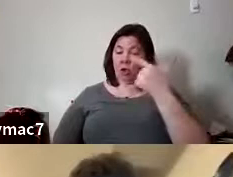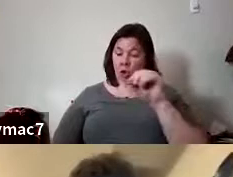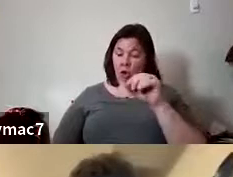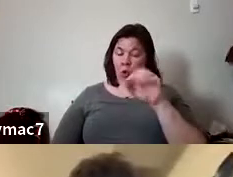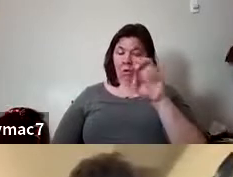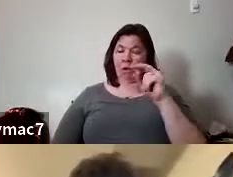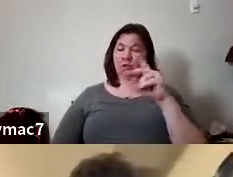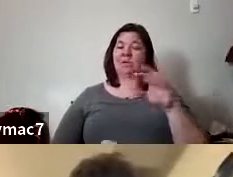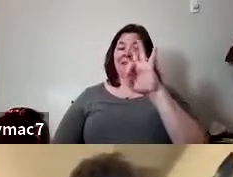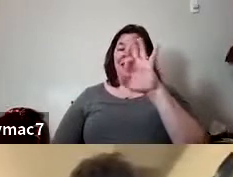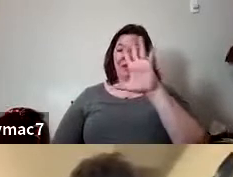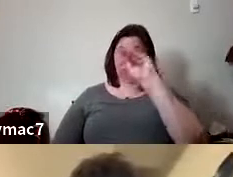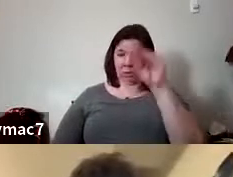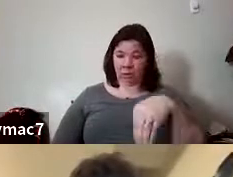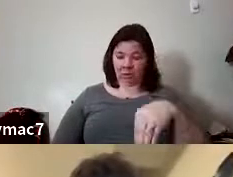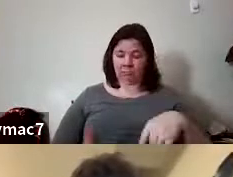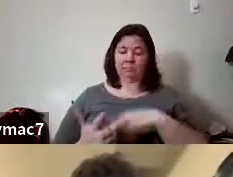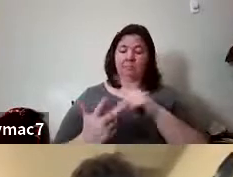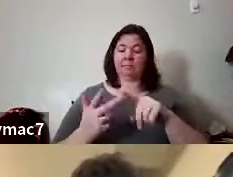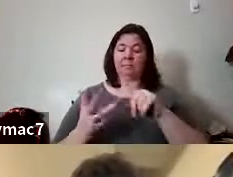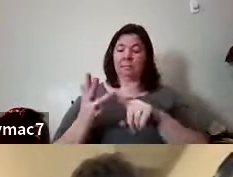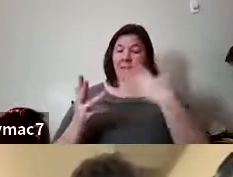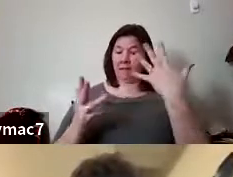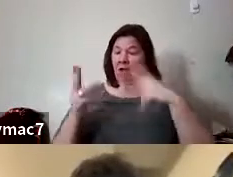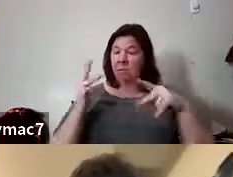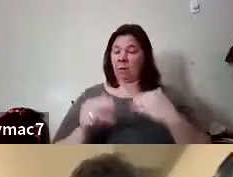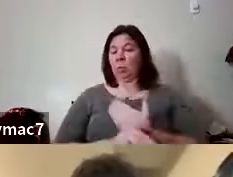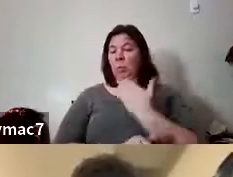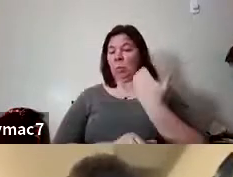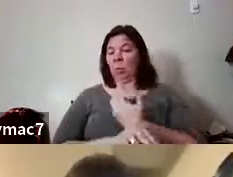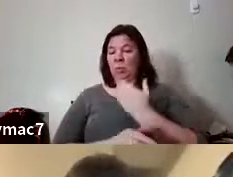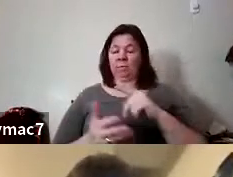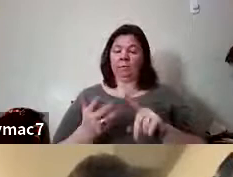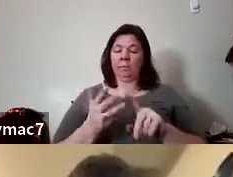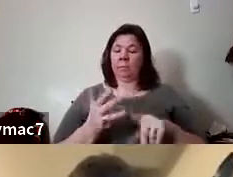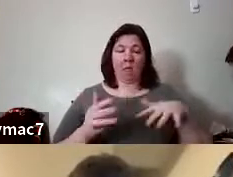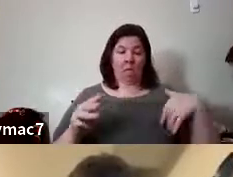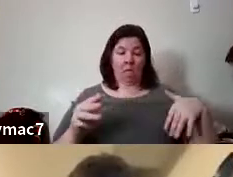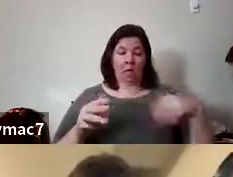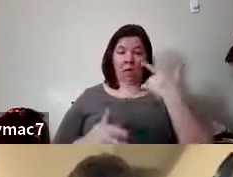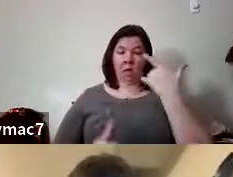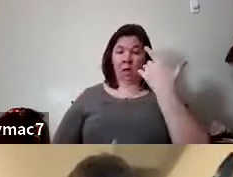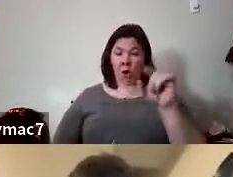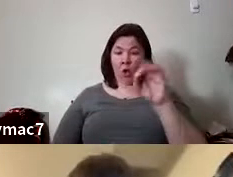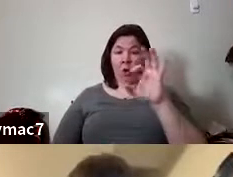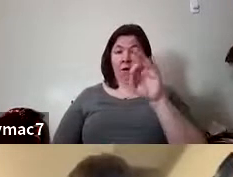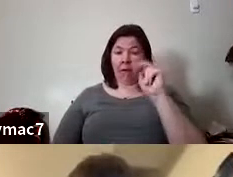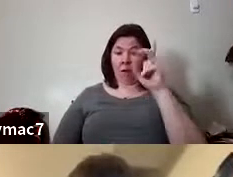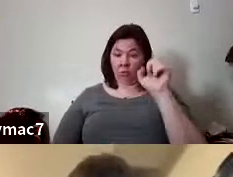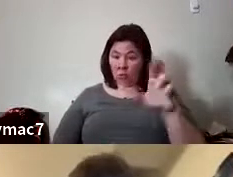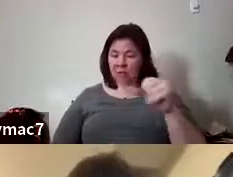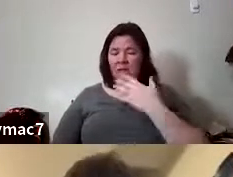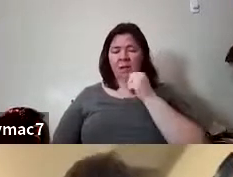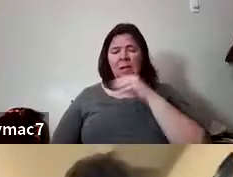at 95%, and 5 people are not Go-founders. For those who are not Go-founders, ladies and gentlemen,